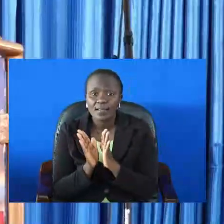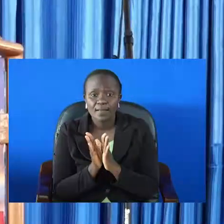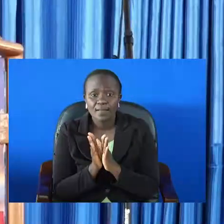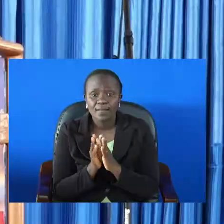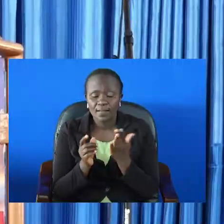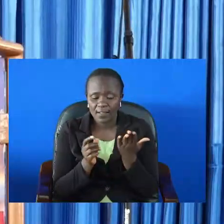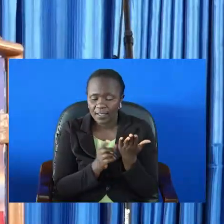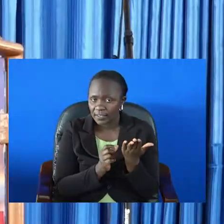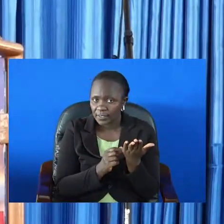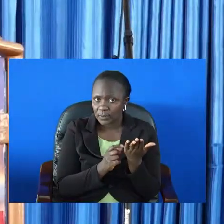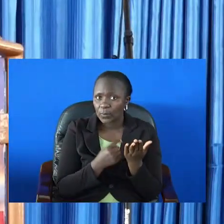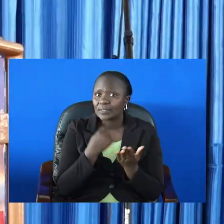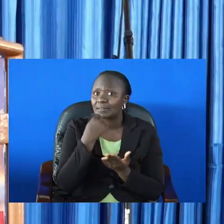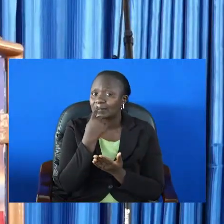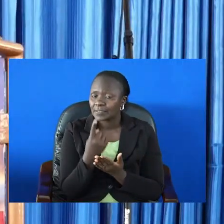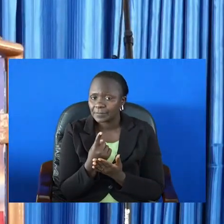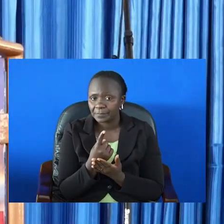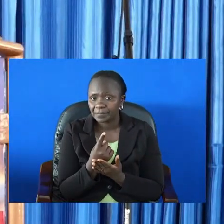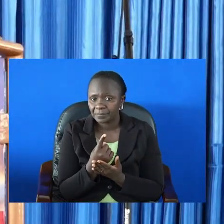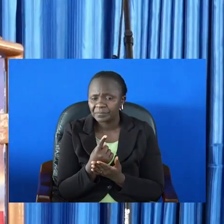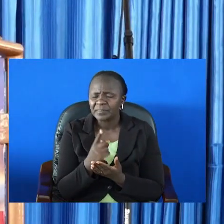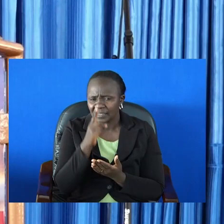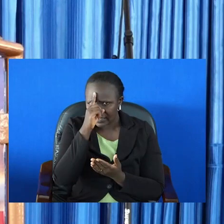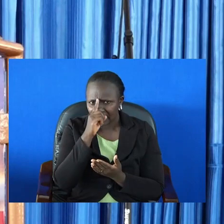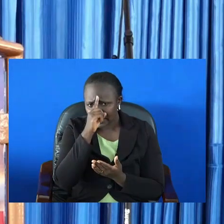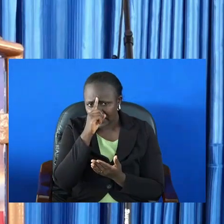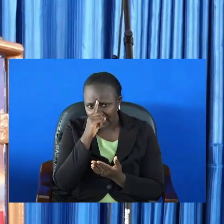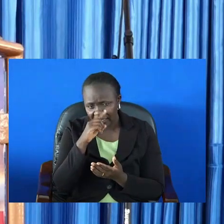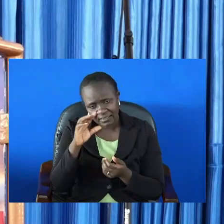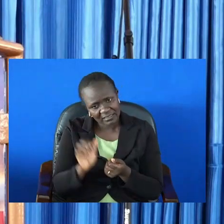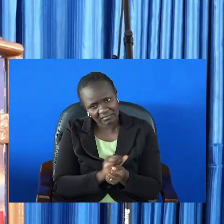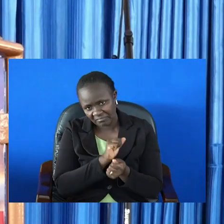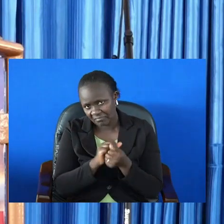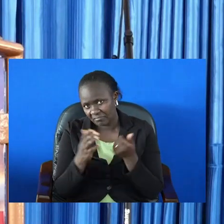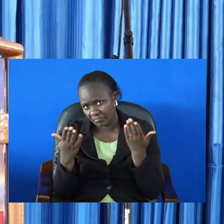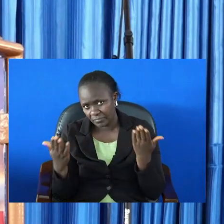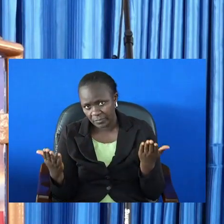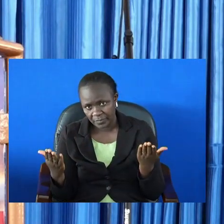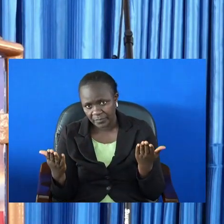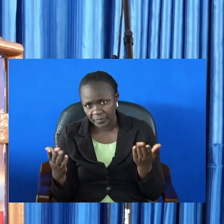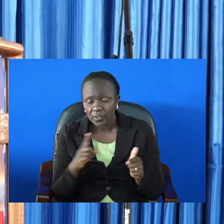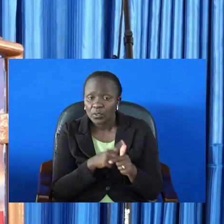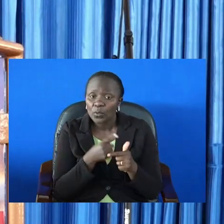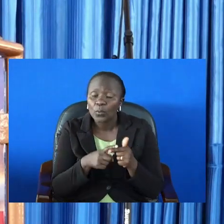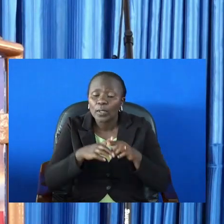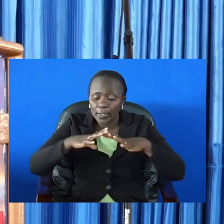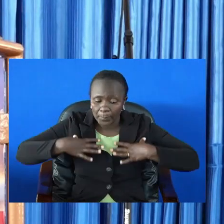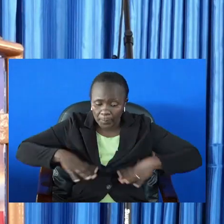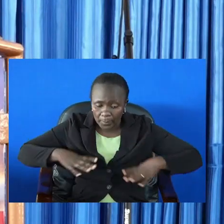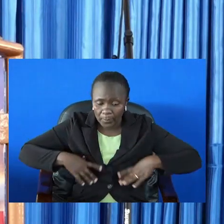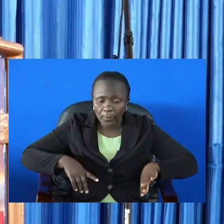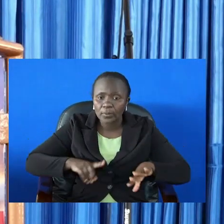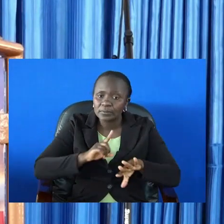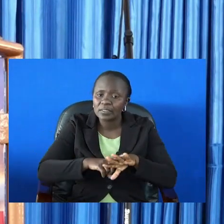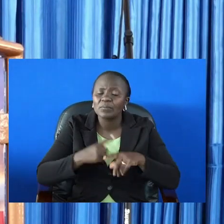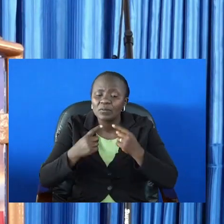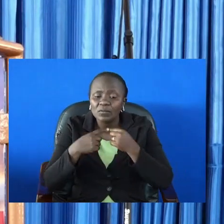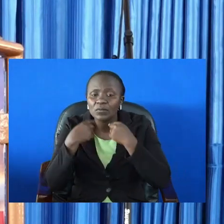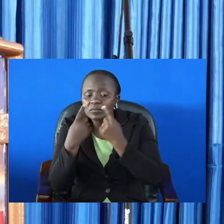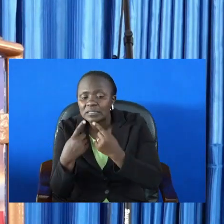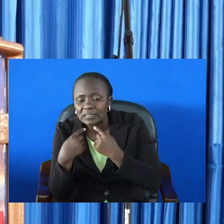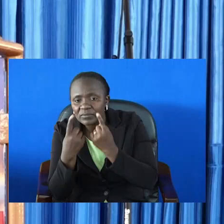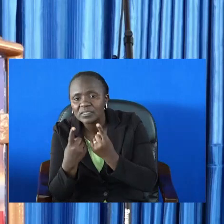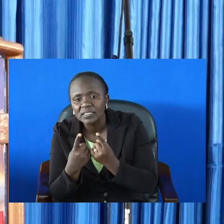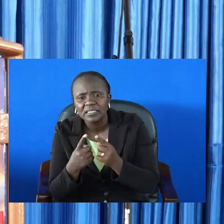In Kiswahili, they have put a word, asira asara. When people, instead of repenting, they begin